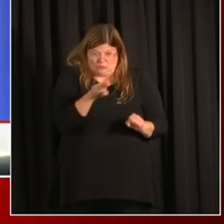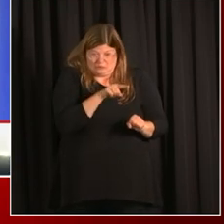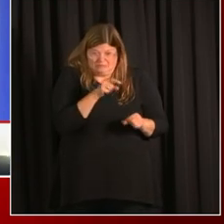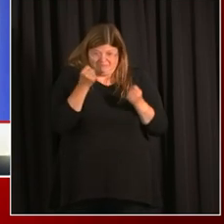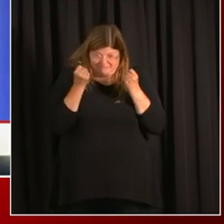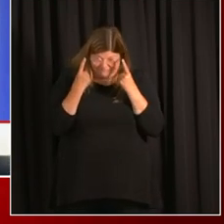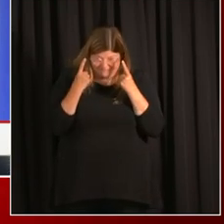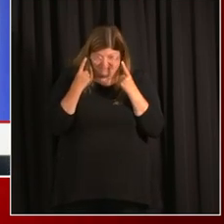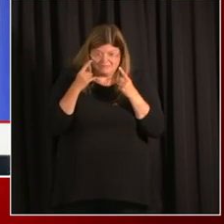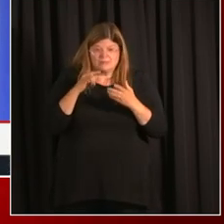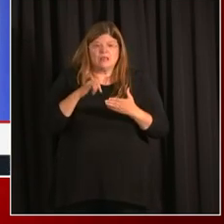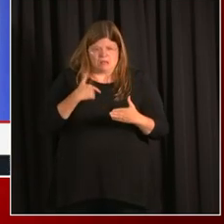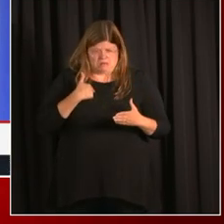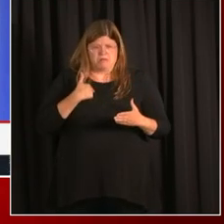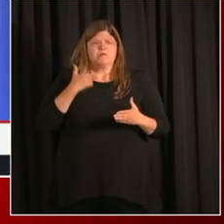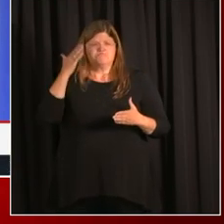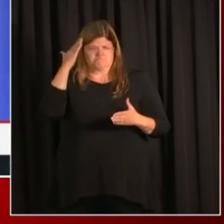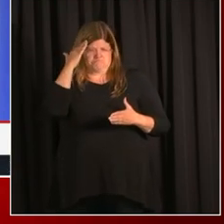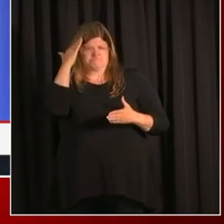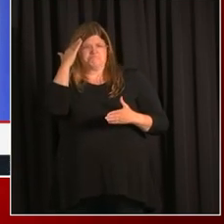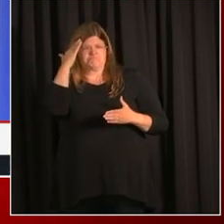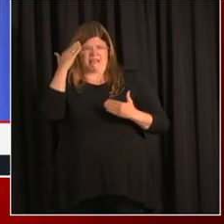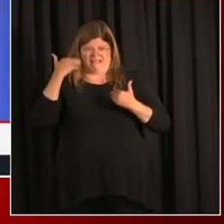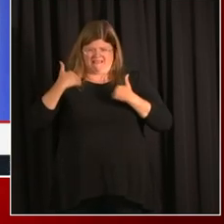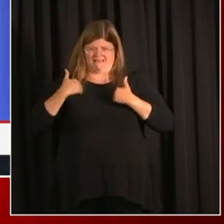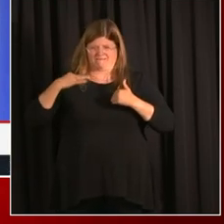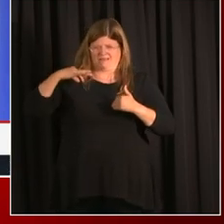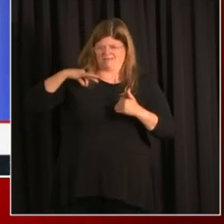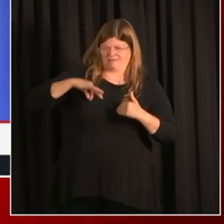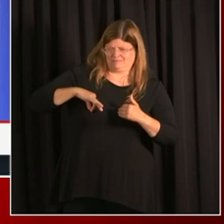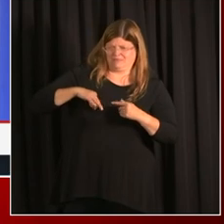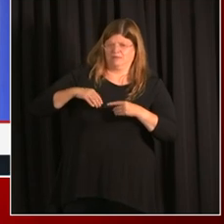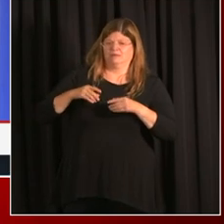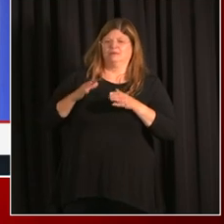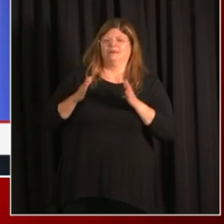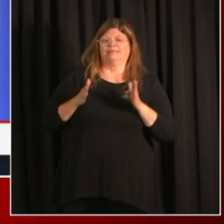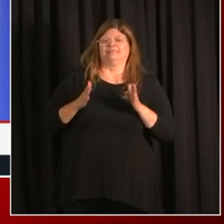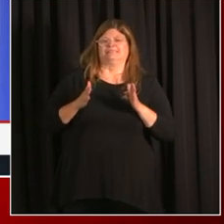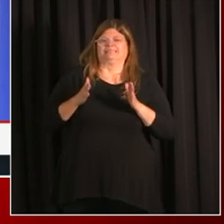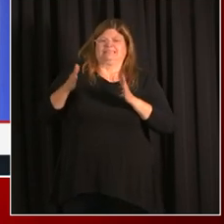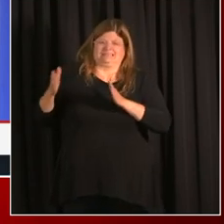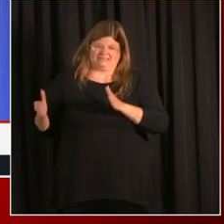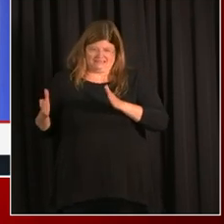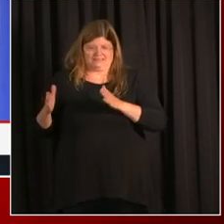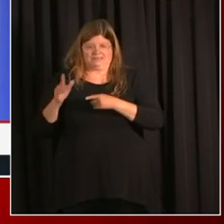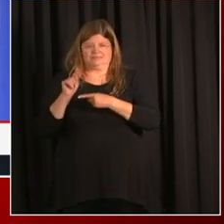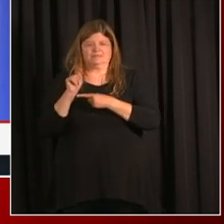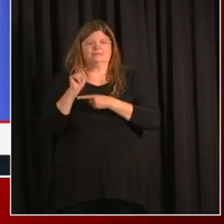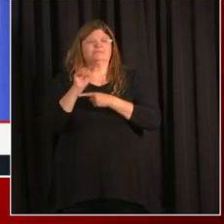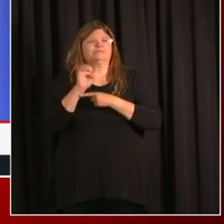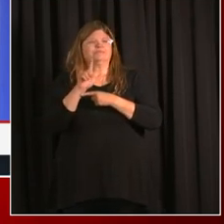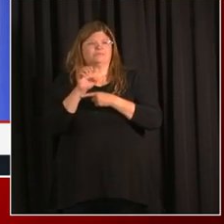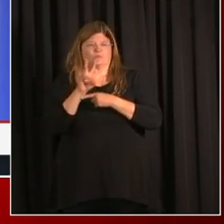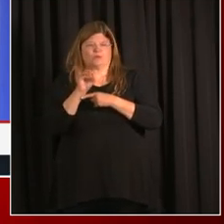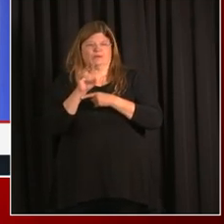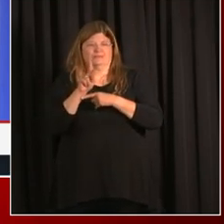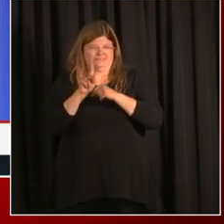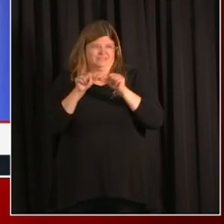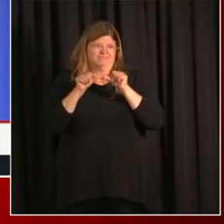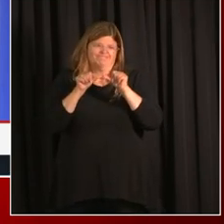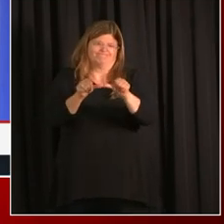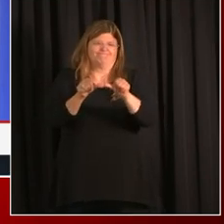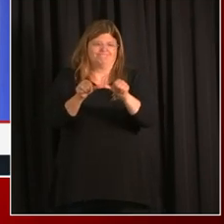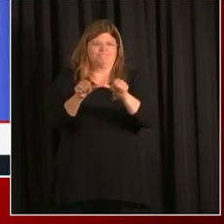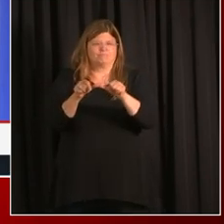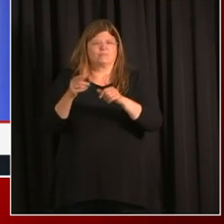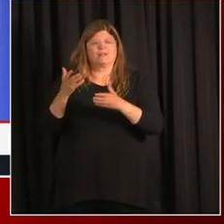is that we know that there is a benefit to extending telework for as long as possible in terms of helping